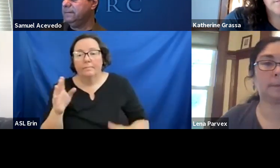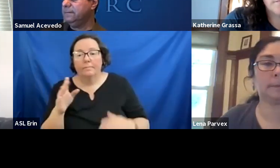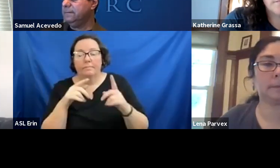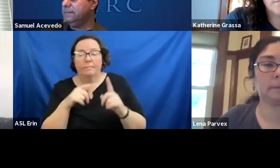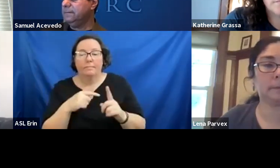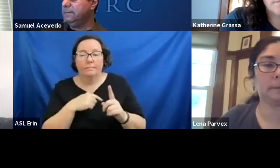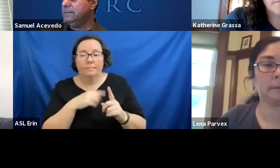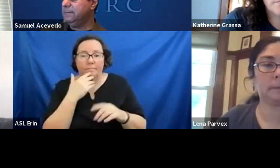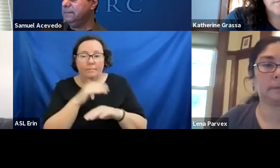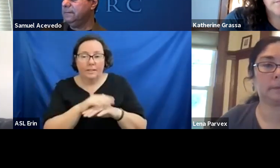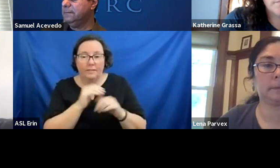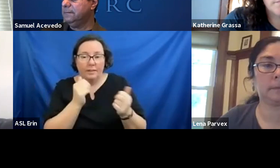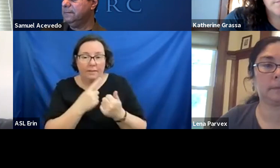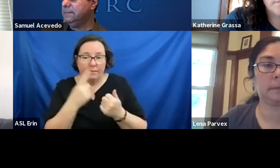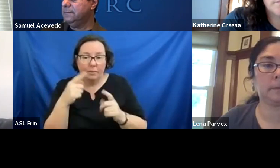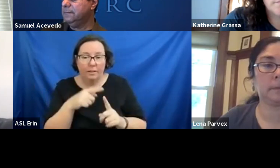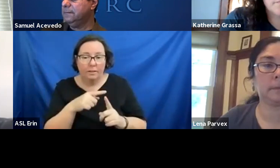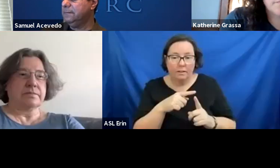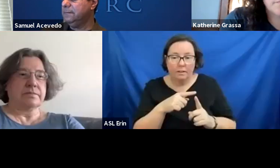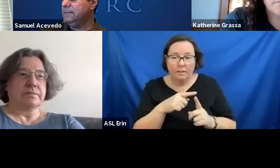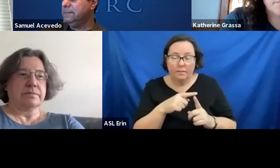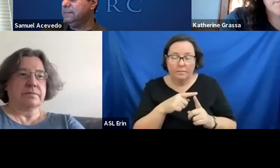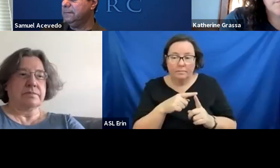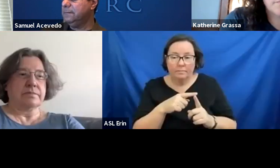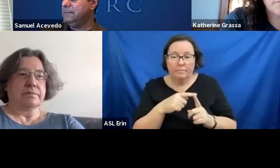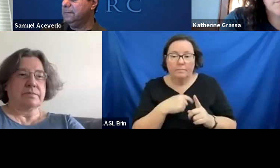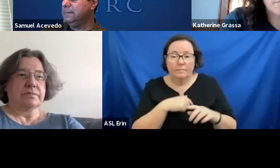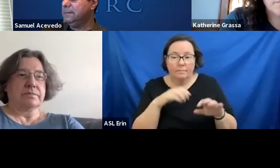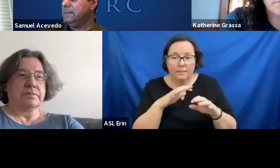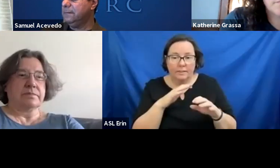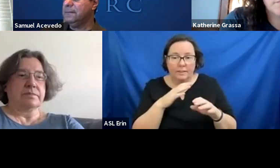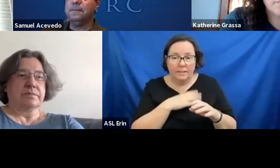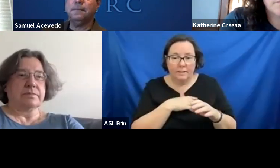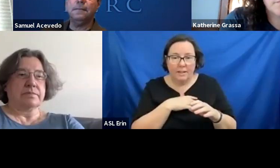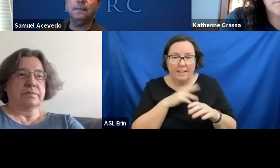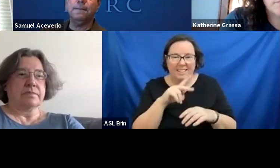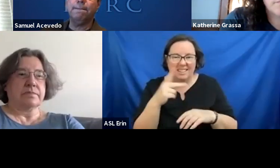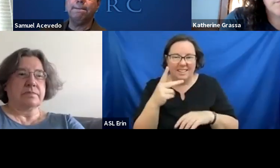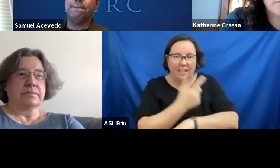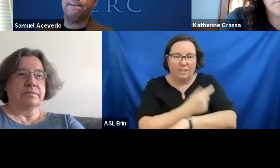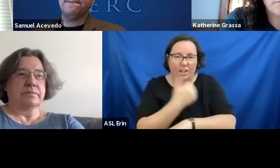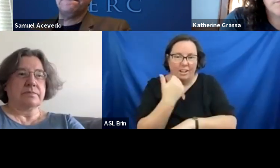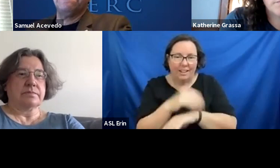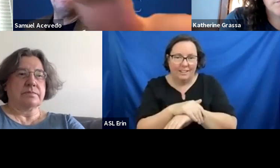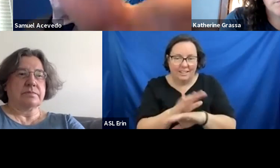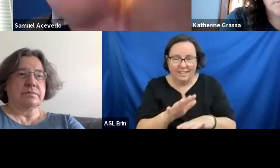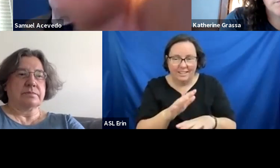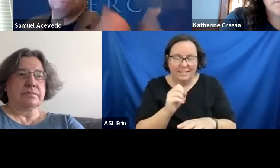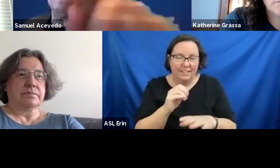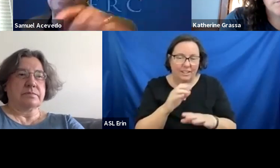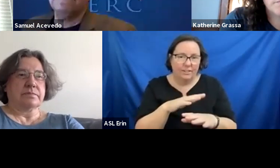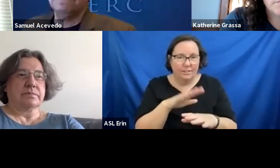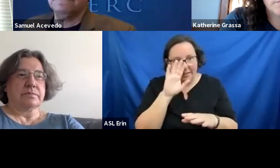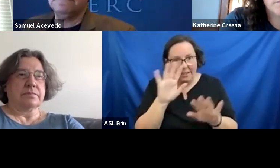Hello, good evening, everyone. I did my second vaccine shot last night. I'm having a fever, but I have